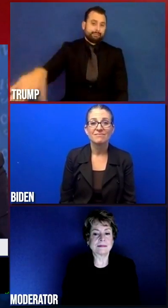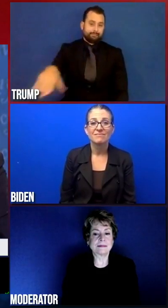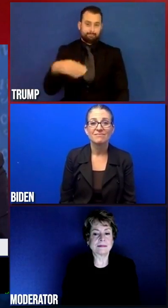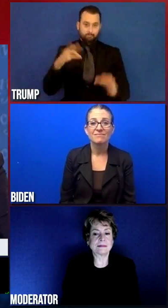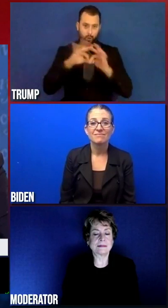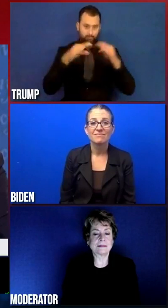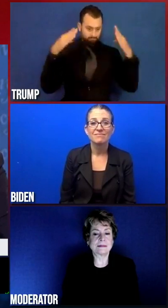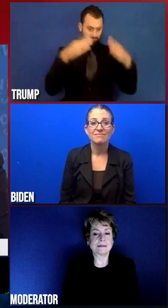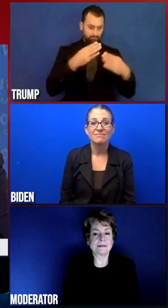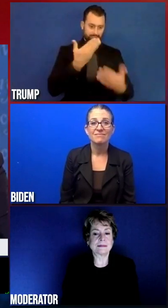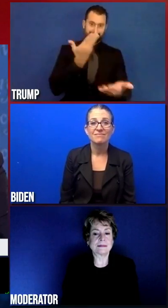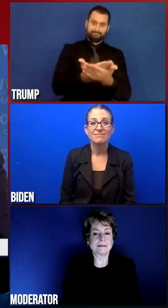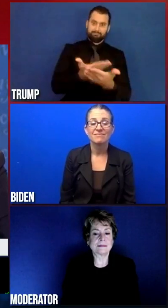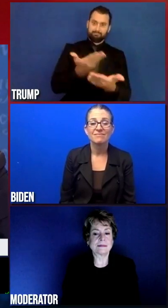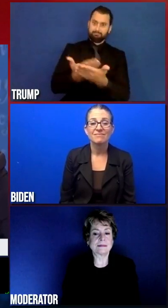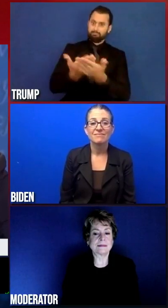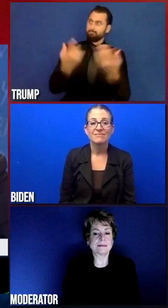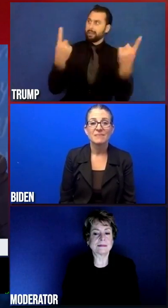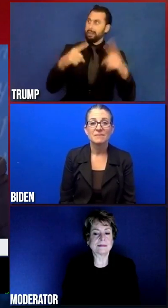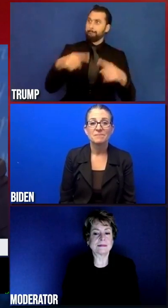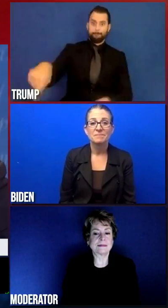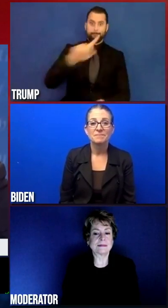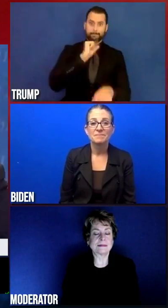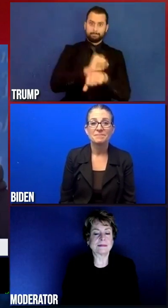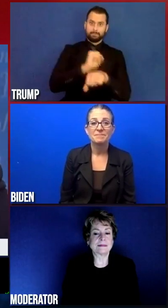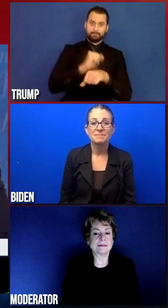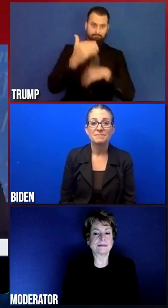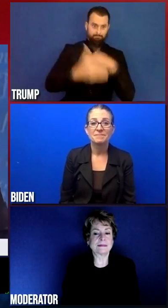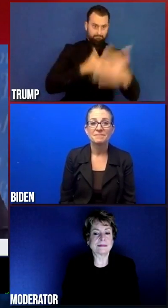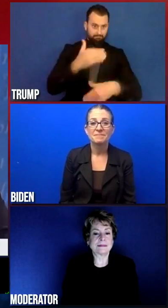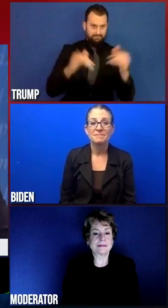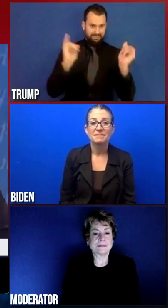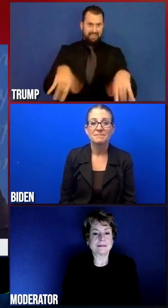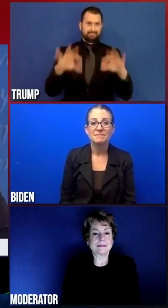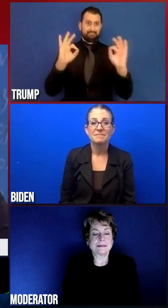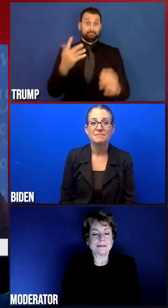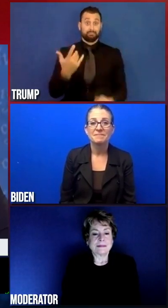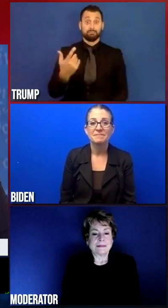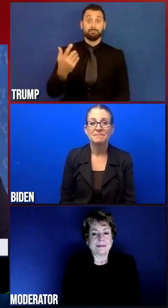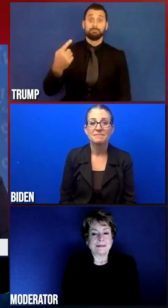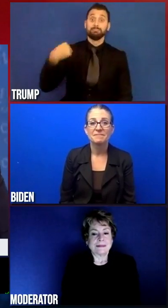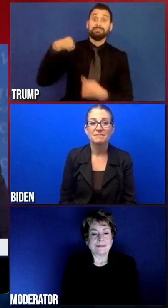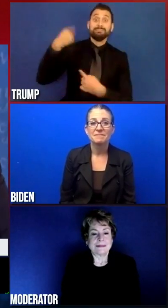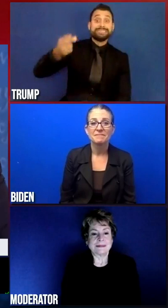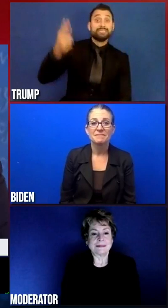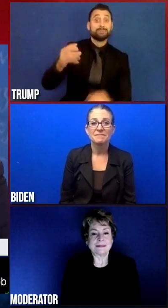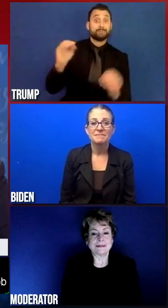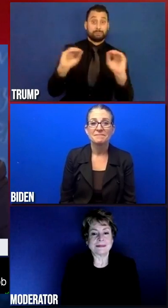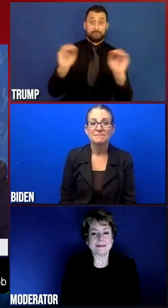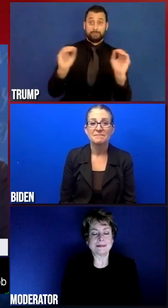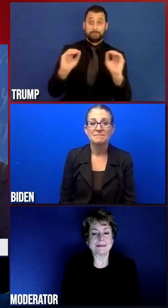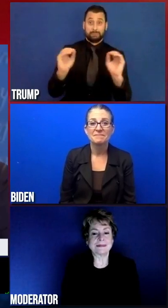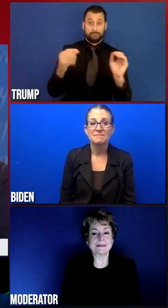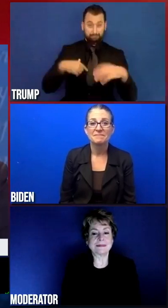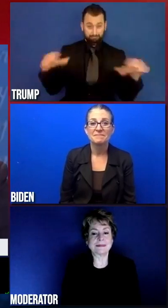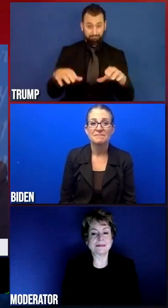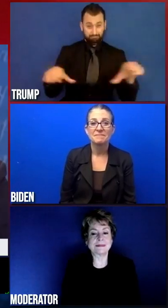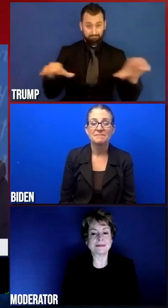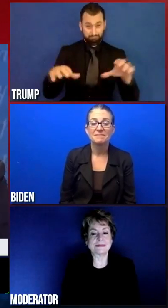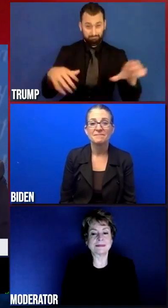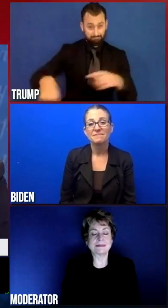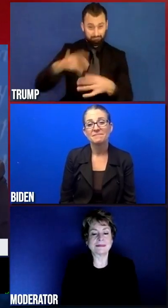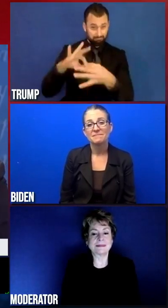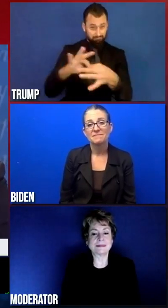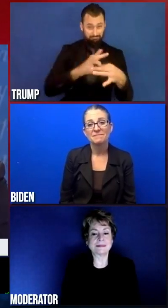you could never have done the job that we did. You don't have it in your blood. You could have never done that job. I know how to do the job. I know how to